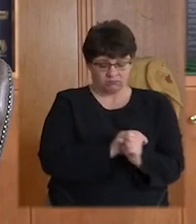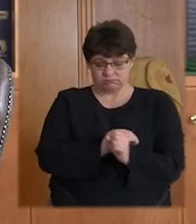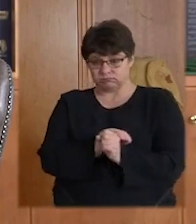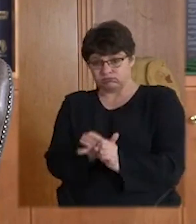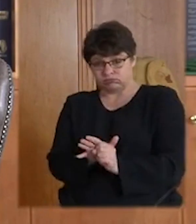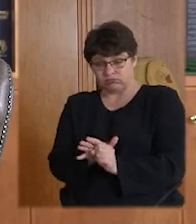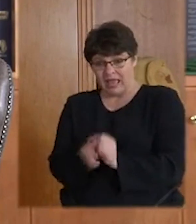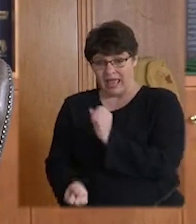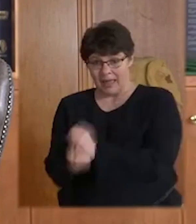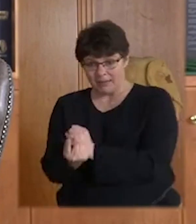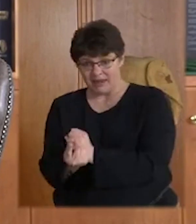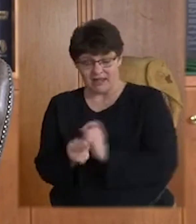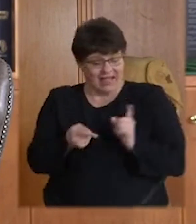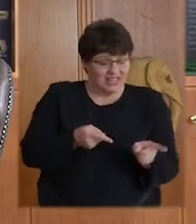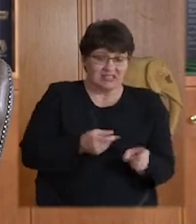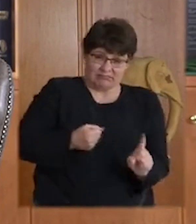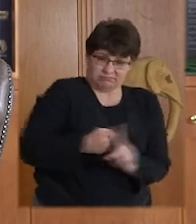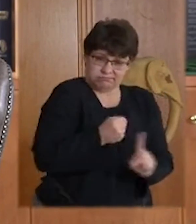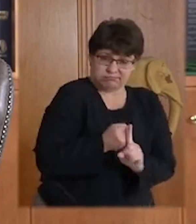efforts back by many years.